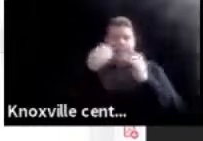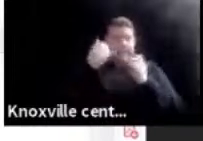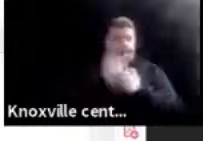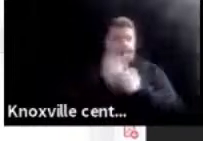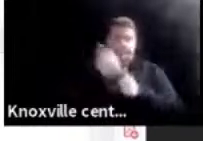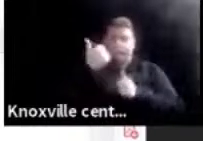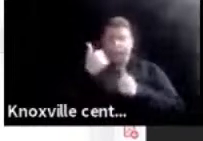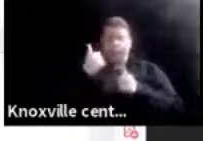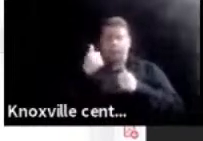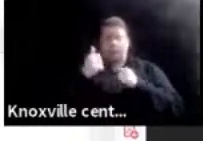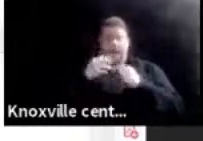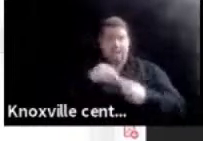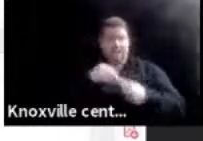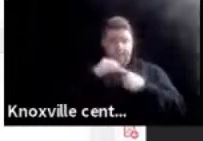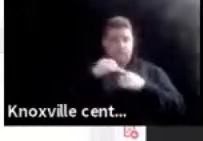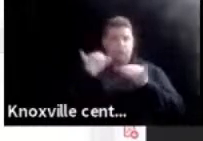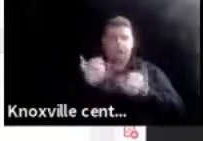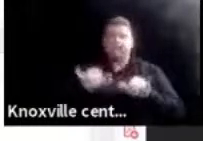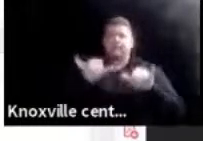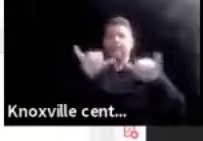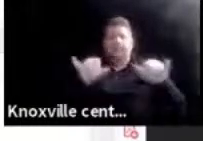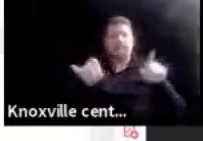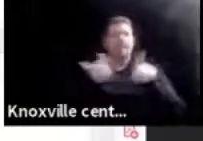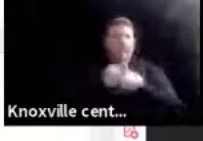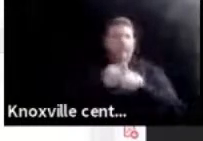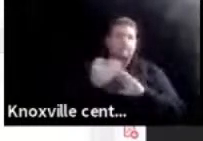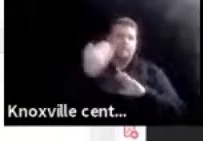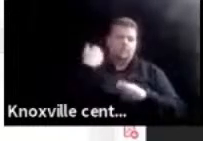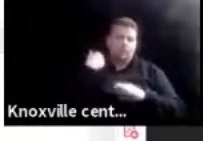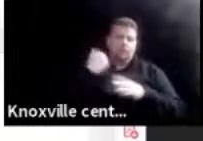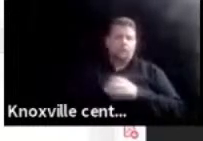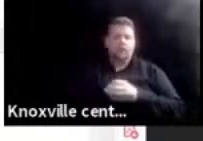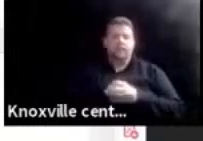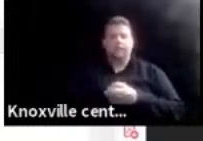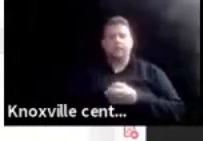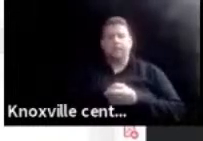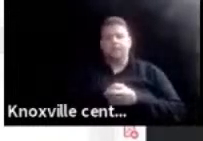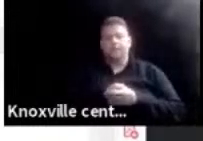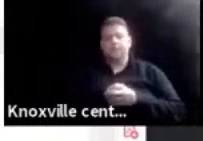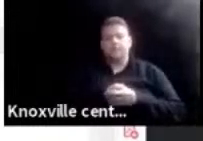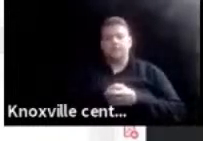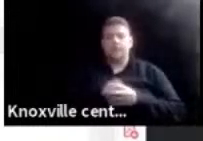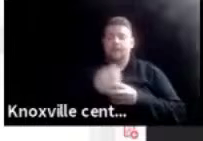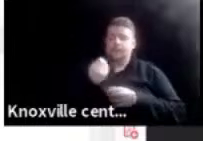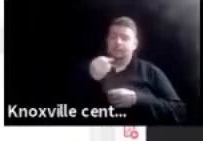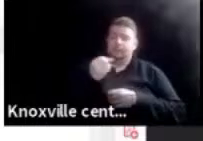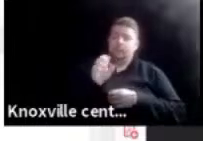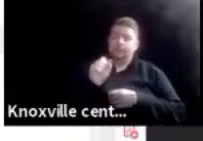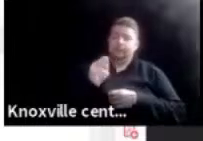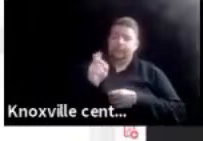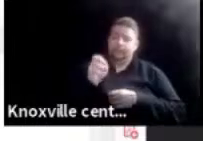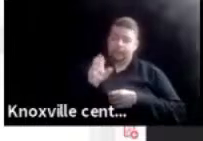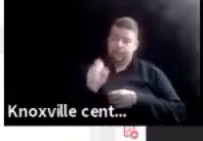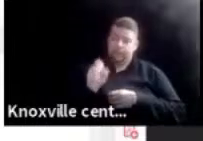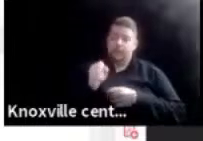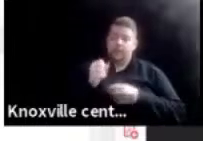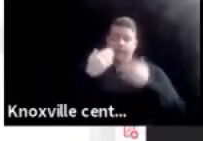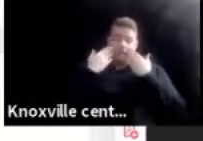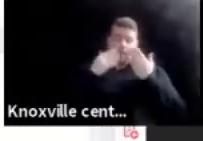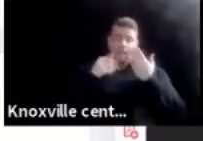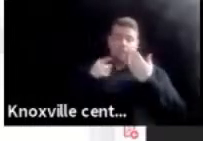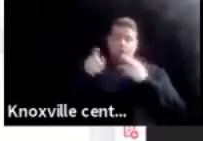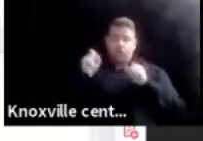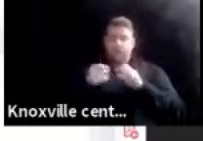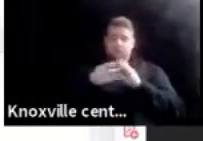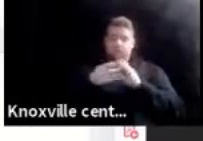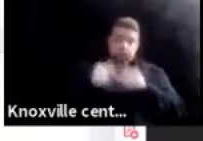same as the previous ones. And Mr. Sanders, I don't know if you want to bring